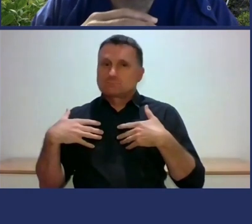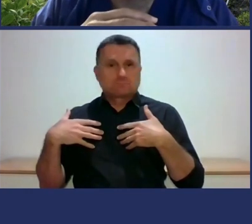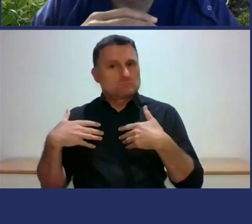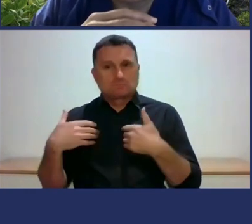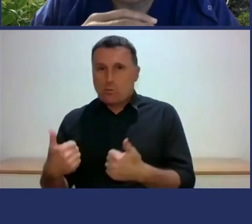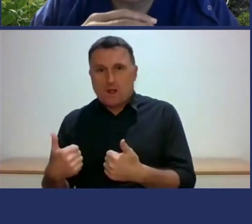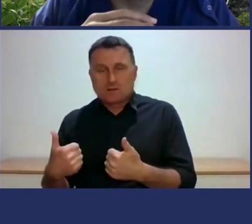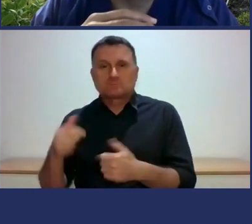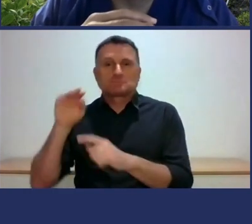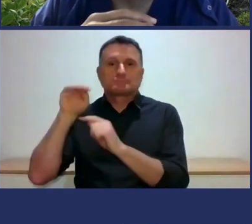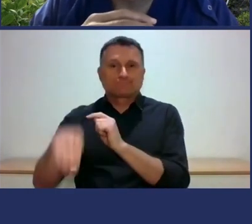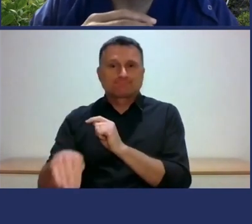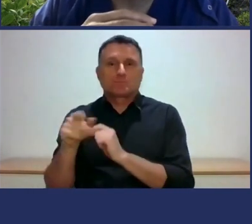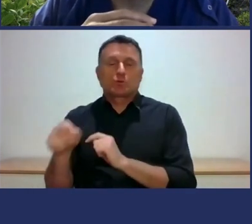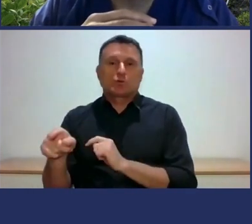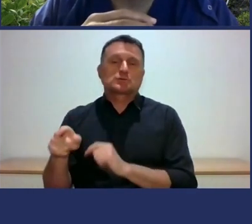that.